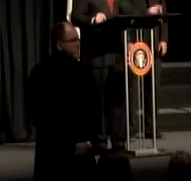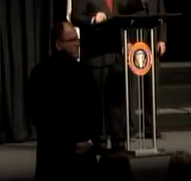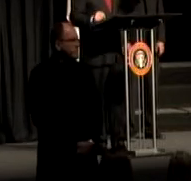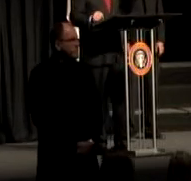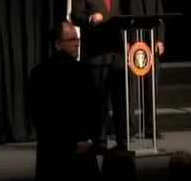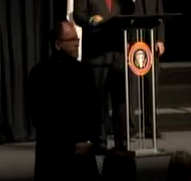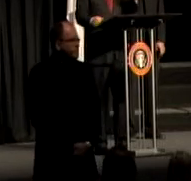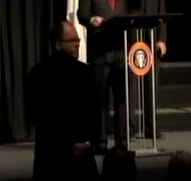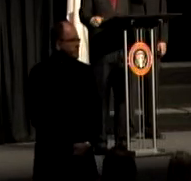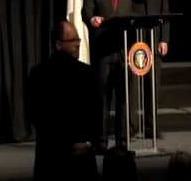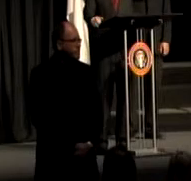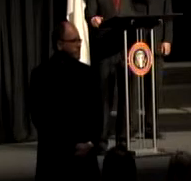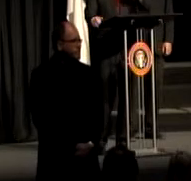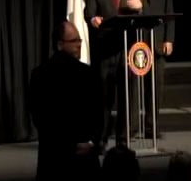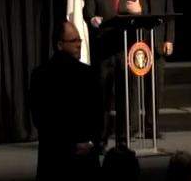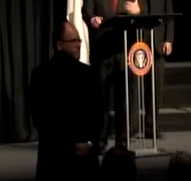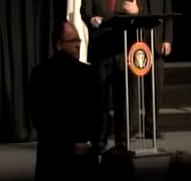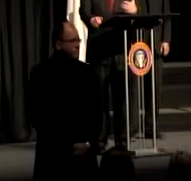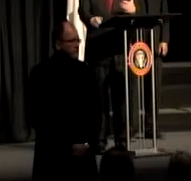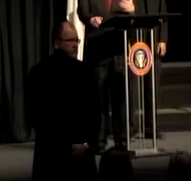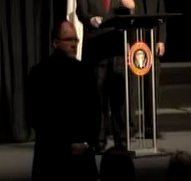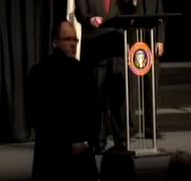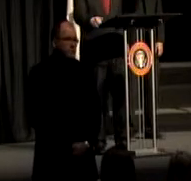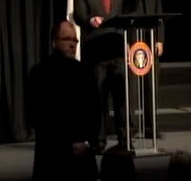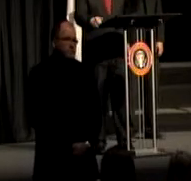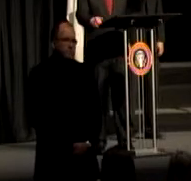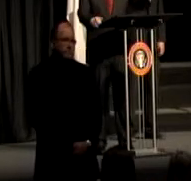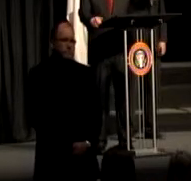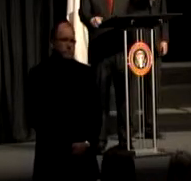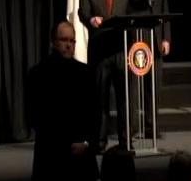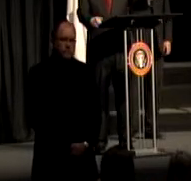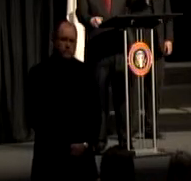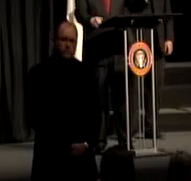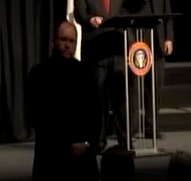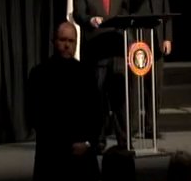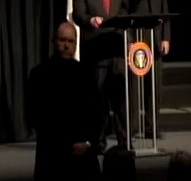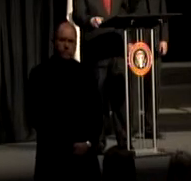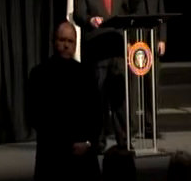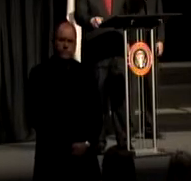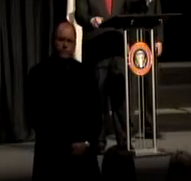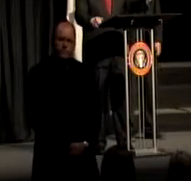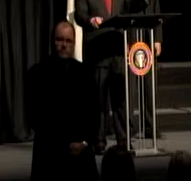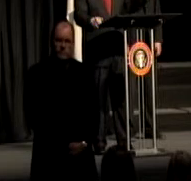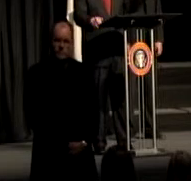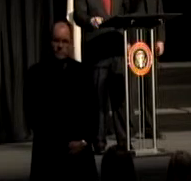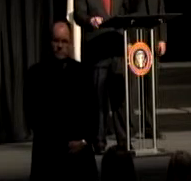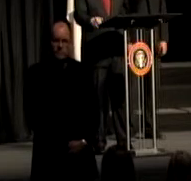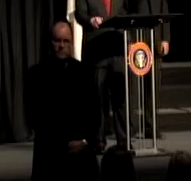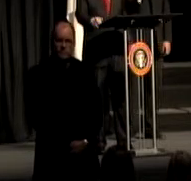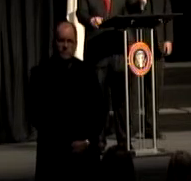Satan to deflect the blessings of God whatsoever thing is pure whatsoever thing is right